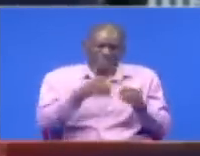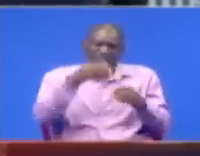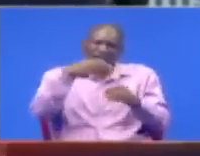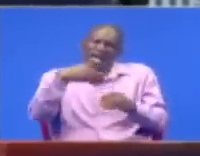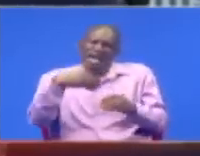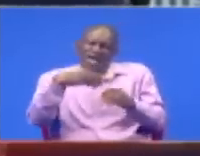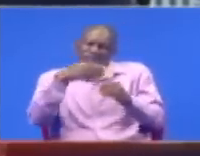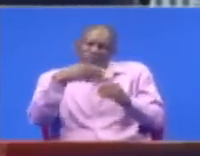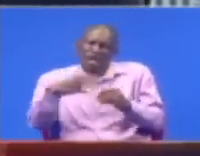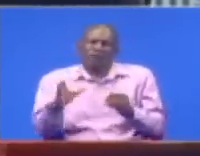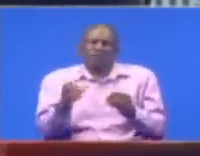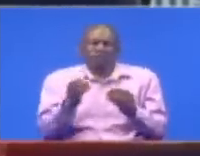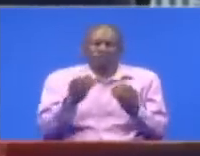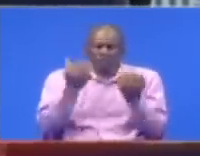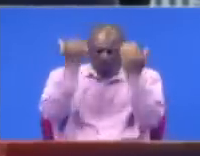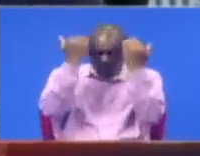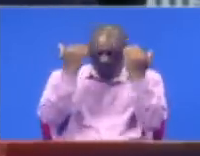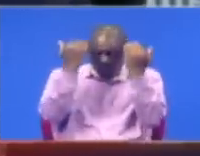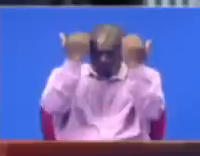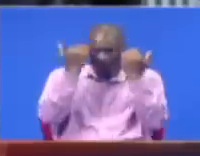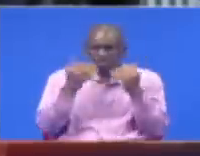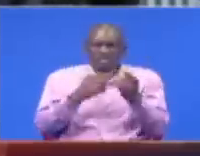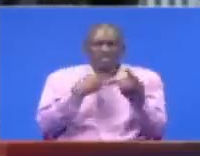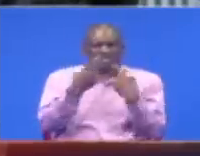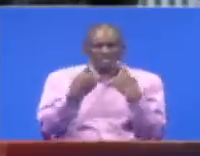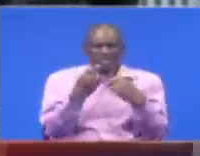insider-outsider debate.